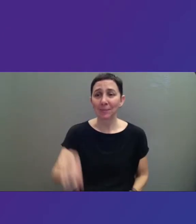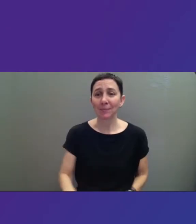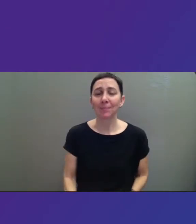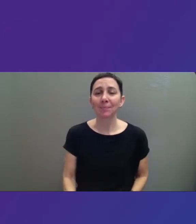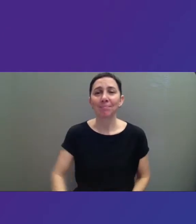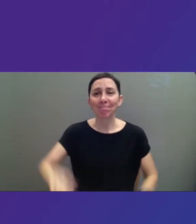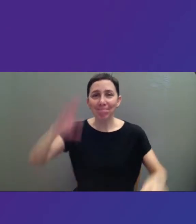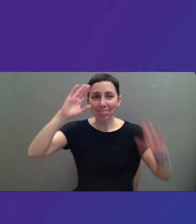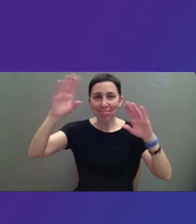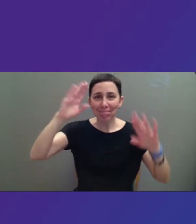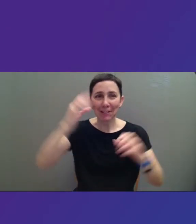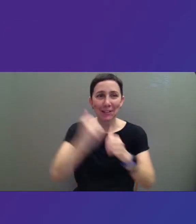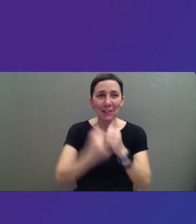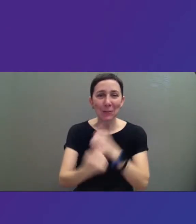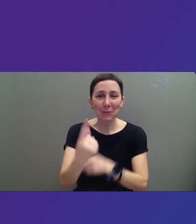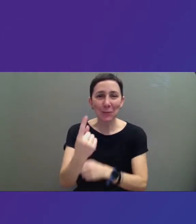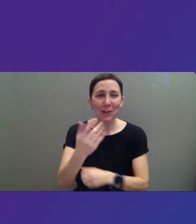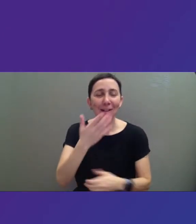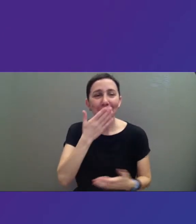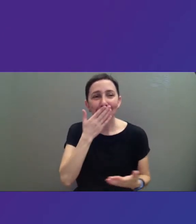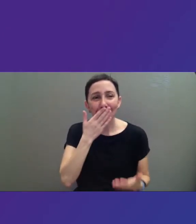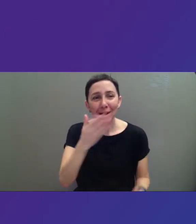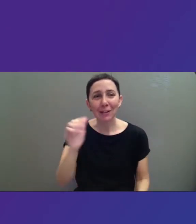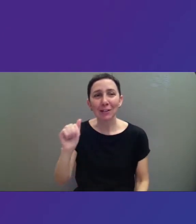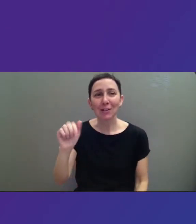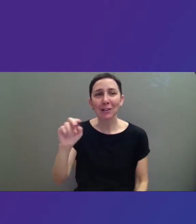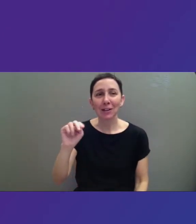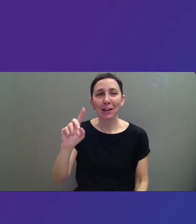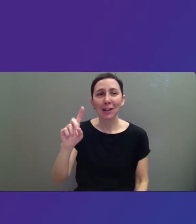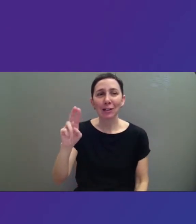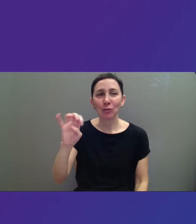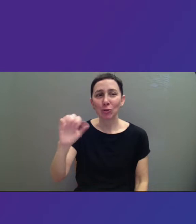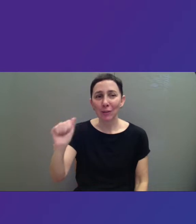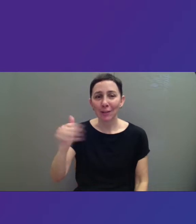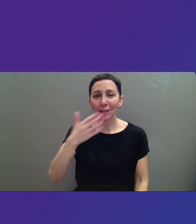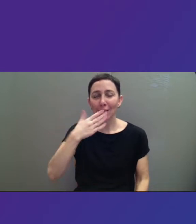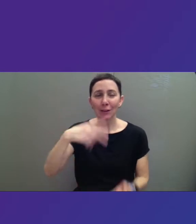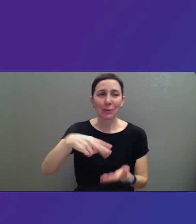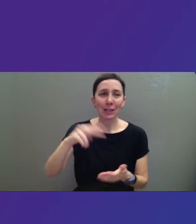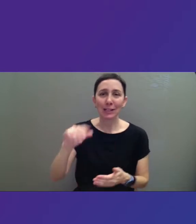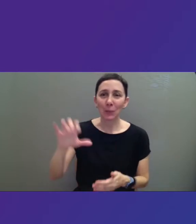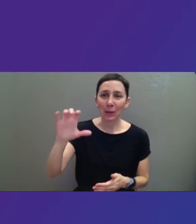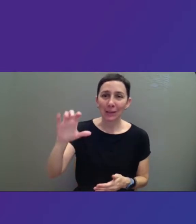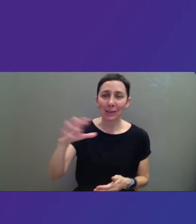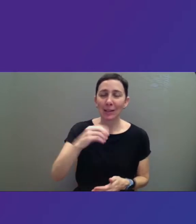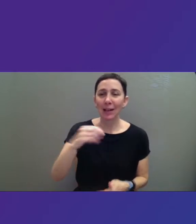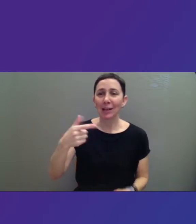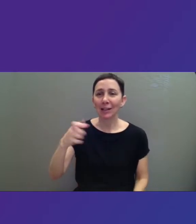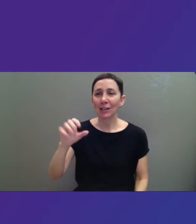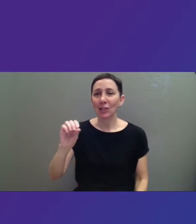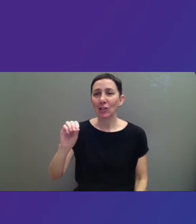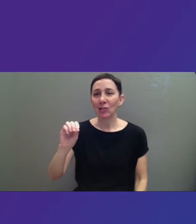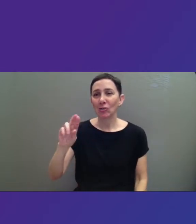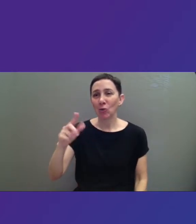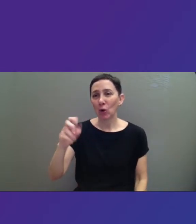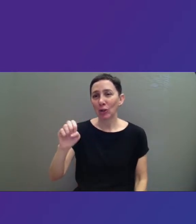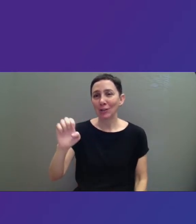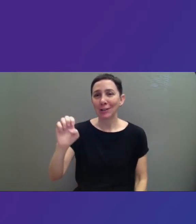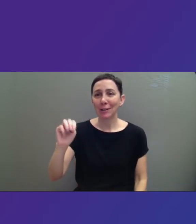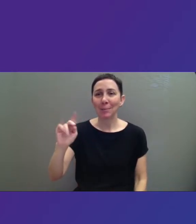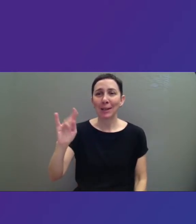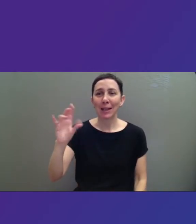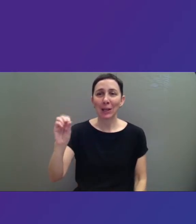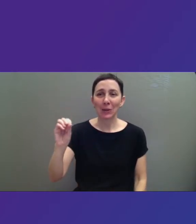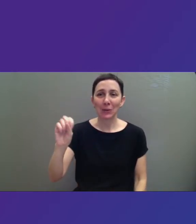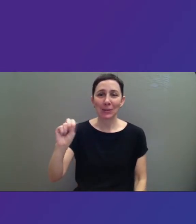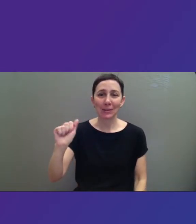So greetings, everyone. Thank you, Andrea. Thank you to Dance NYC and George Emilio Sanchez. And especially, I just want